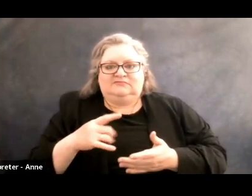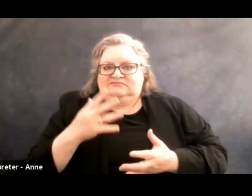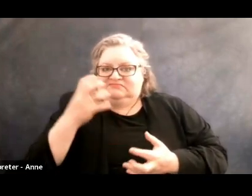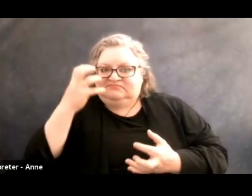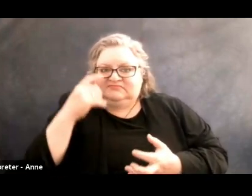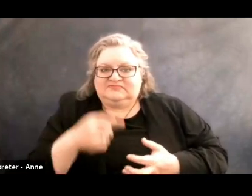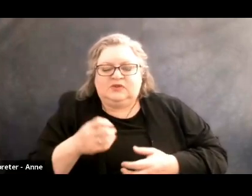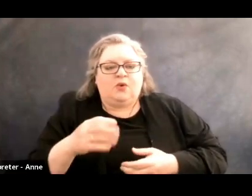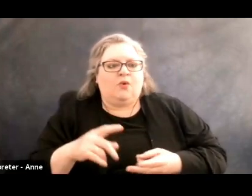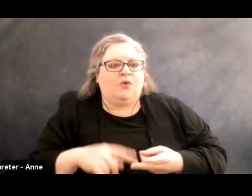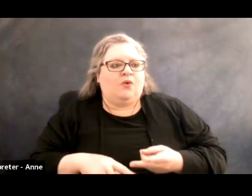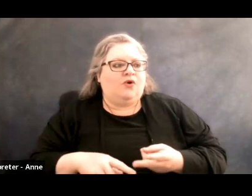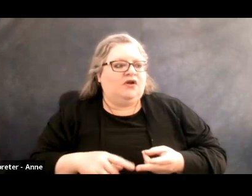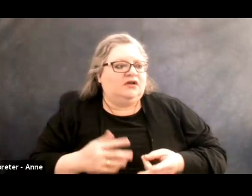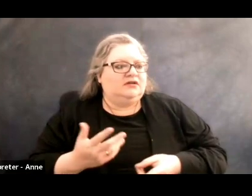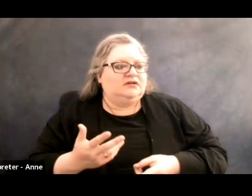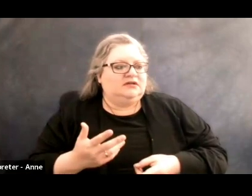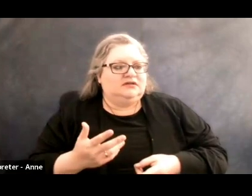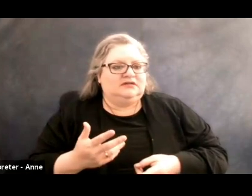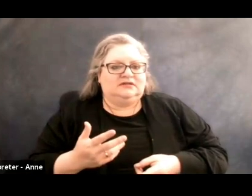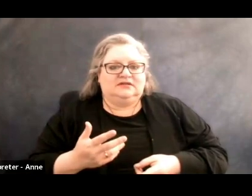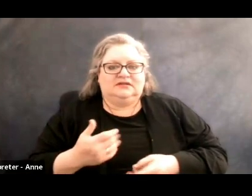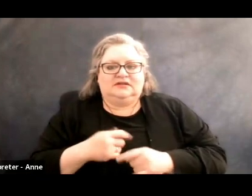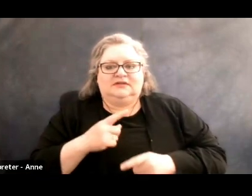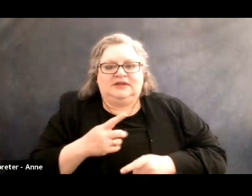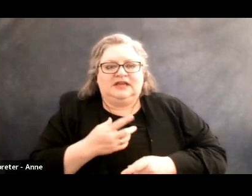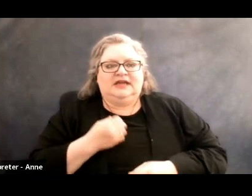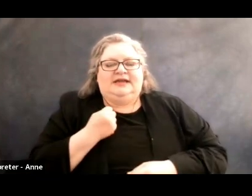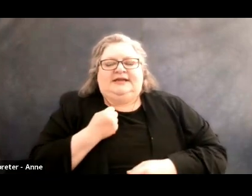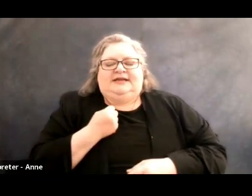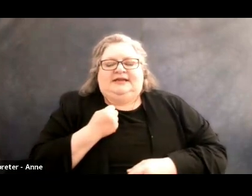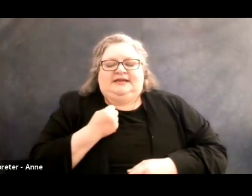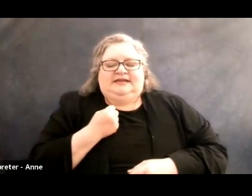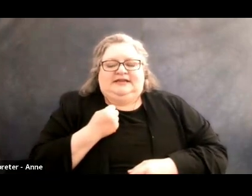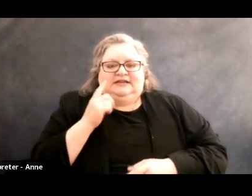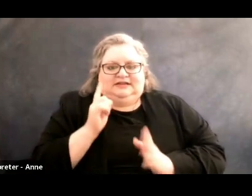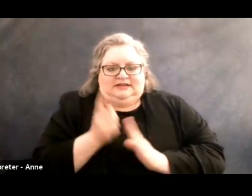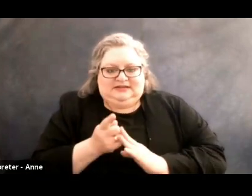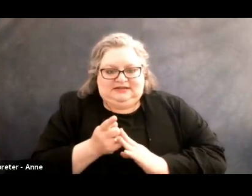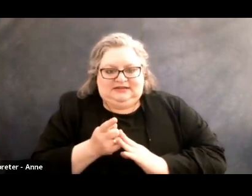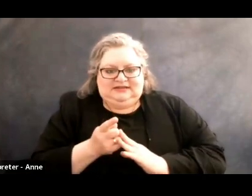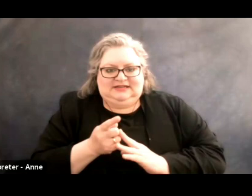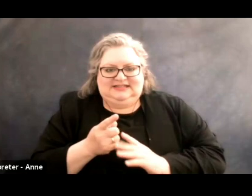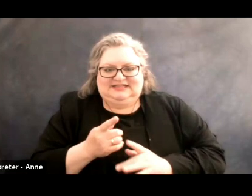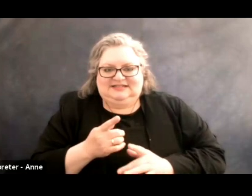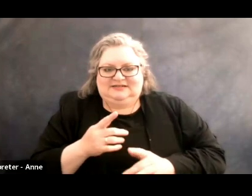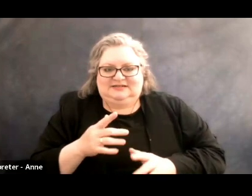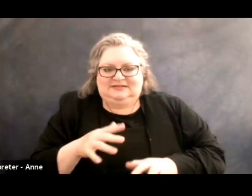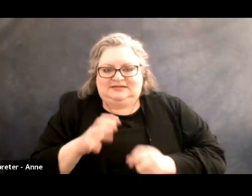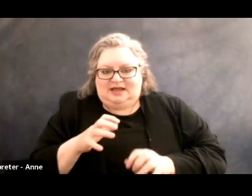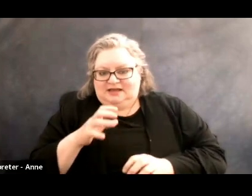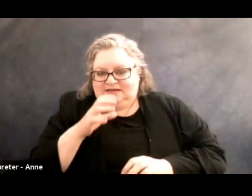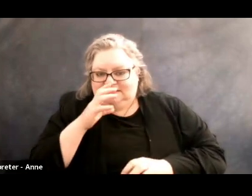or that just kind of gets you kind of holding your breath for a minute, makes you a little bit tense, or you kind of roll your